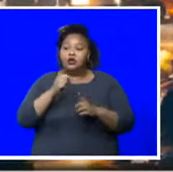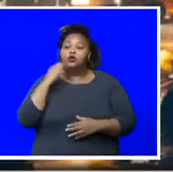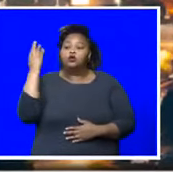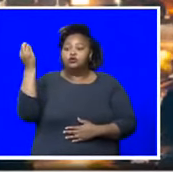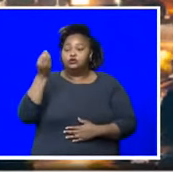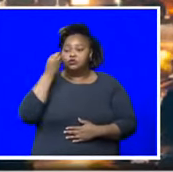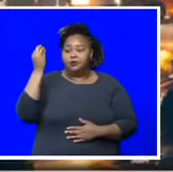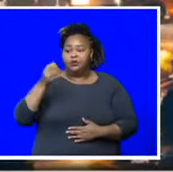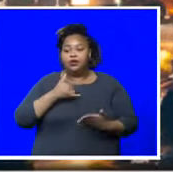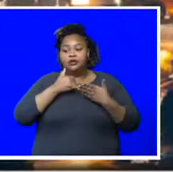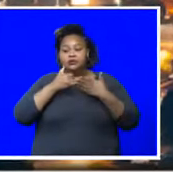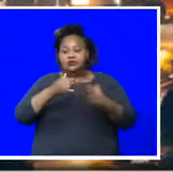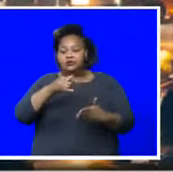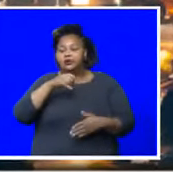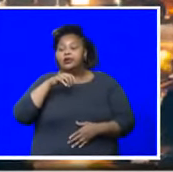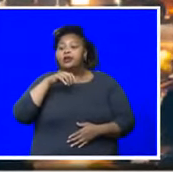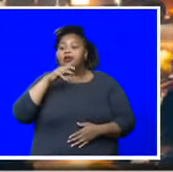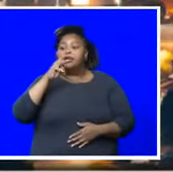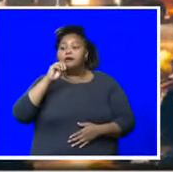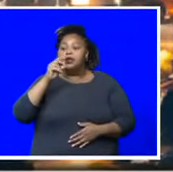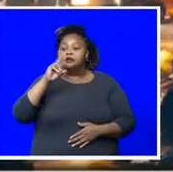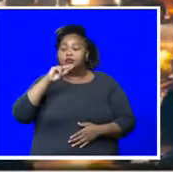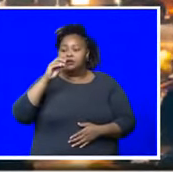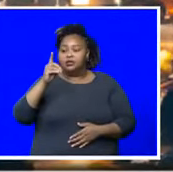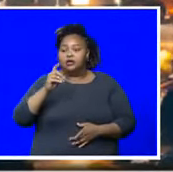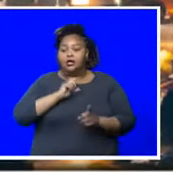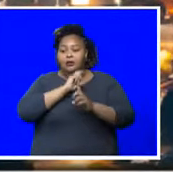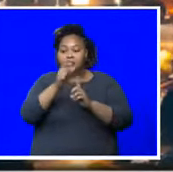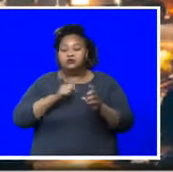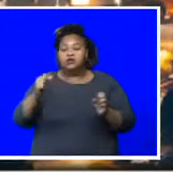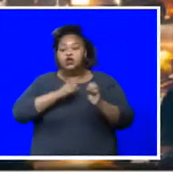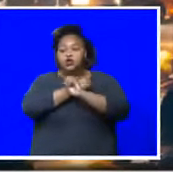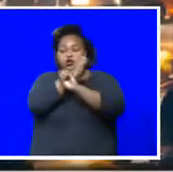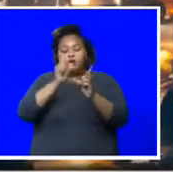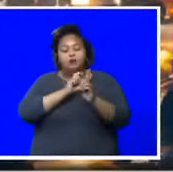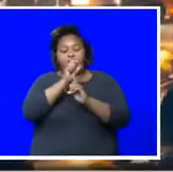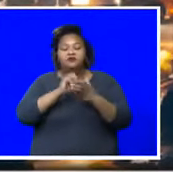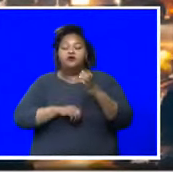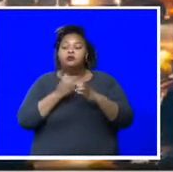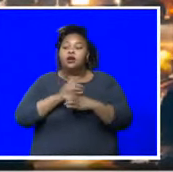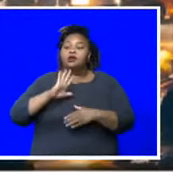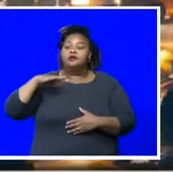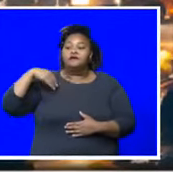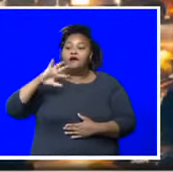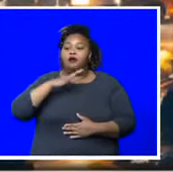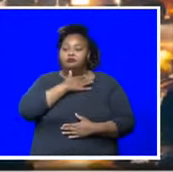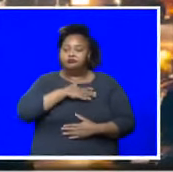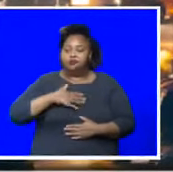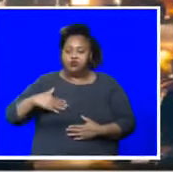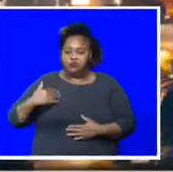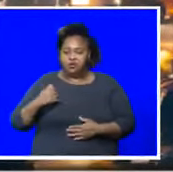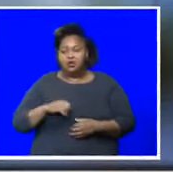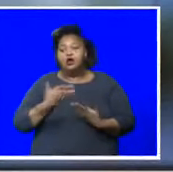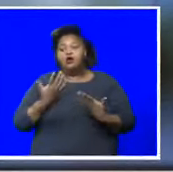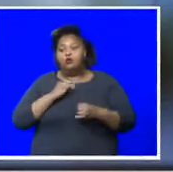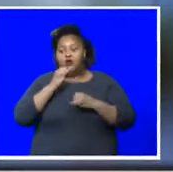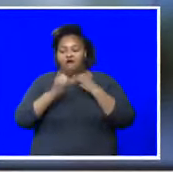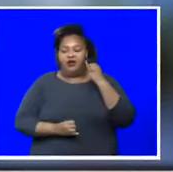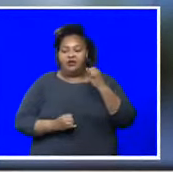Madrid Open ngemuva ke kokushaya Alexander Zverev wa-7 lase-Germany kumancamo walenzebe.